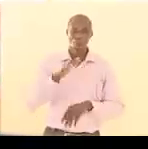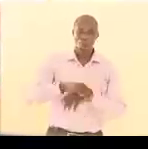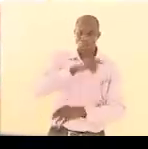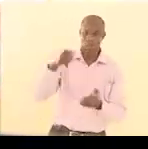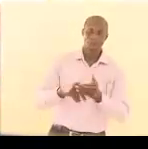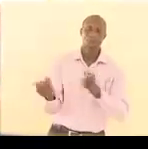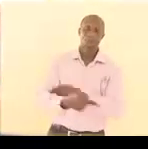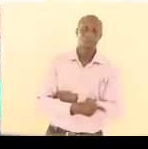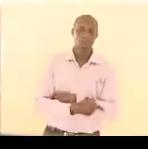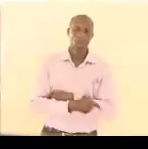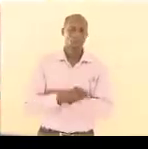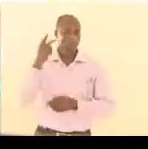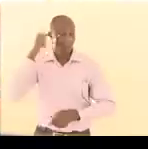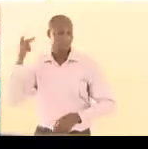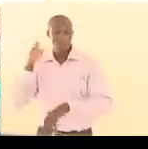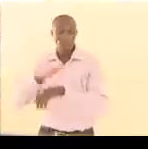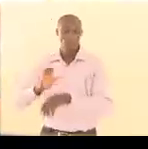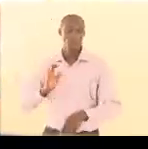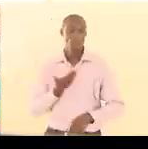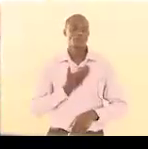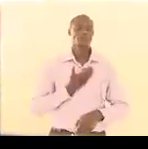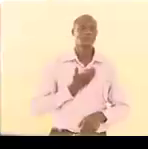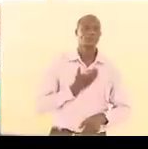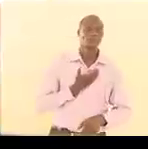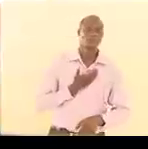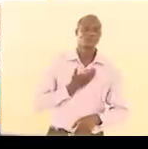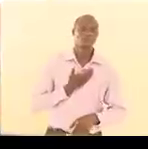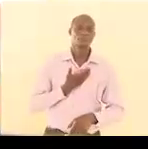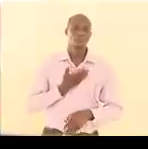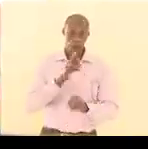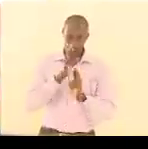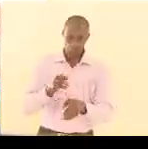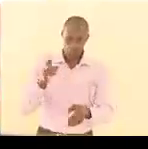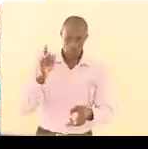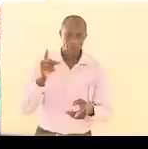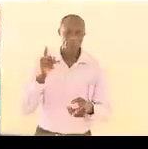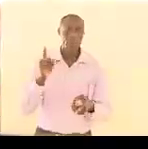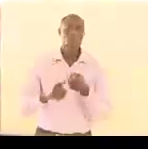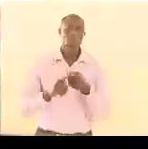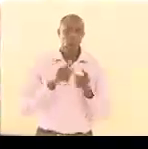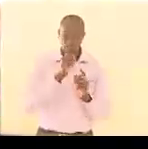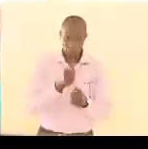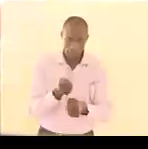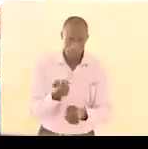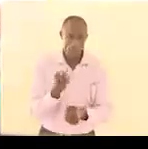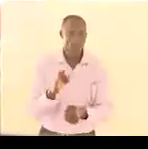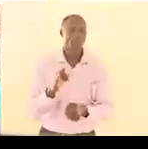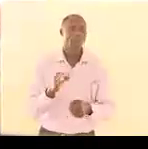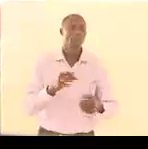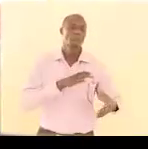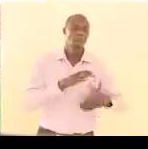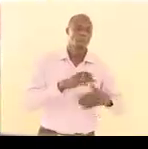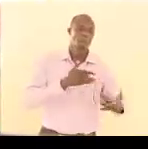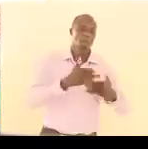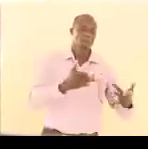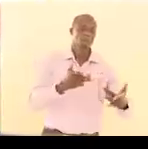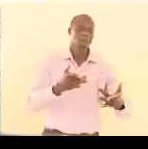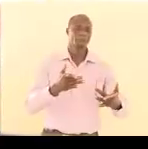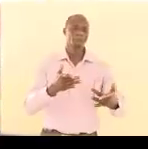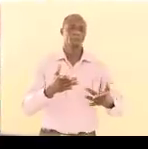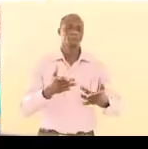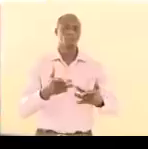Let us on this day reflect on our response to deeds of deeds and corporal work of